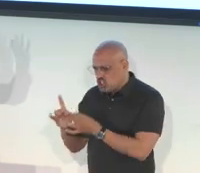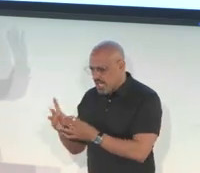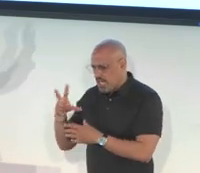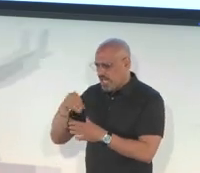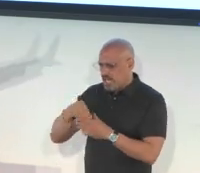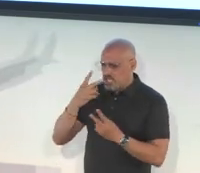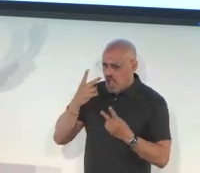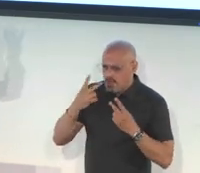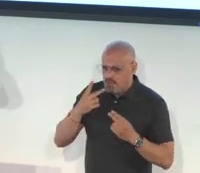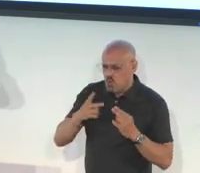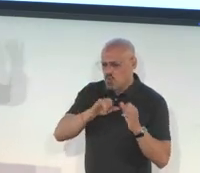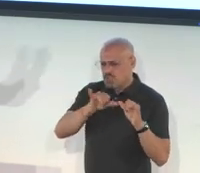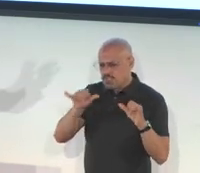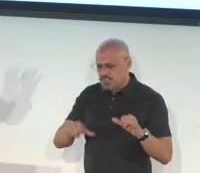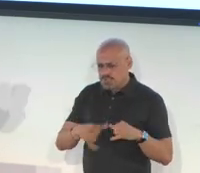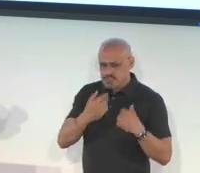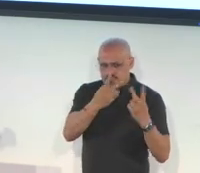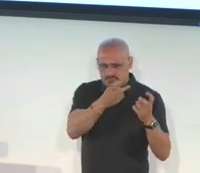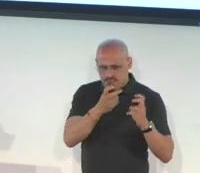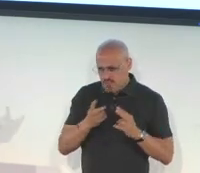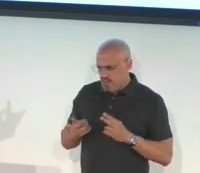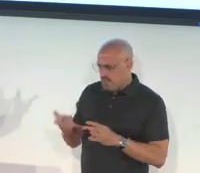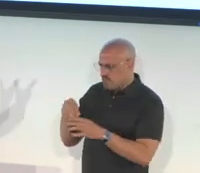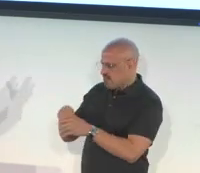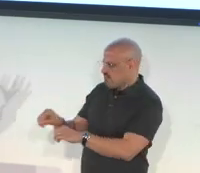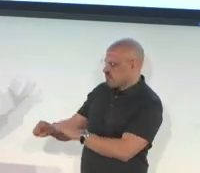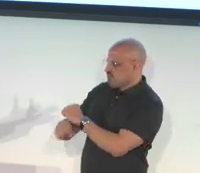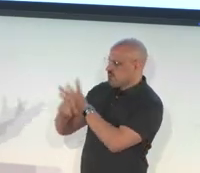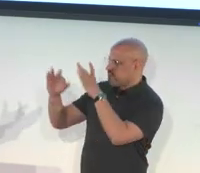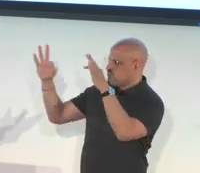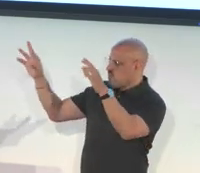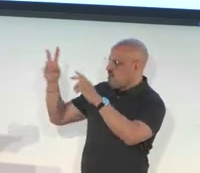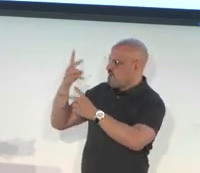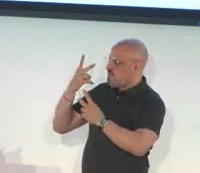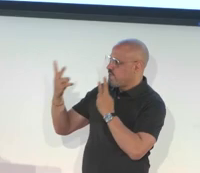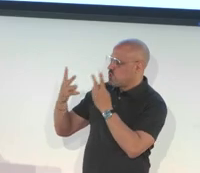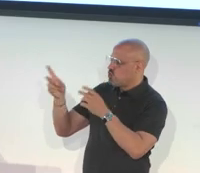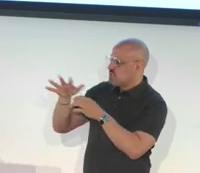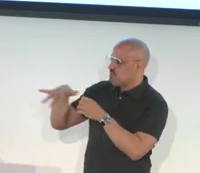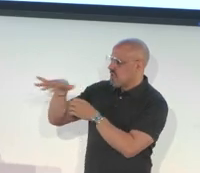system that you can take assets into virtual spaces in order to create a